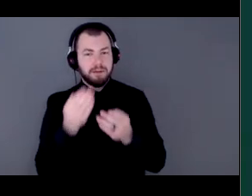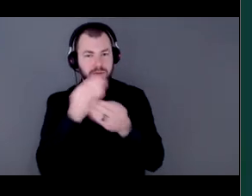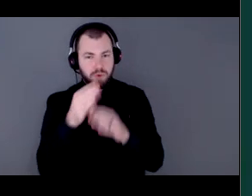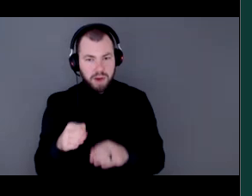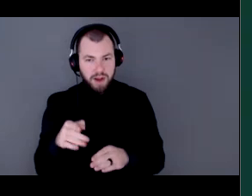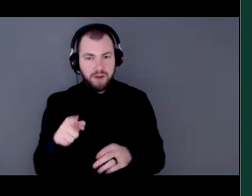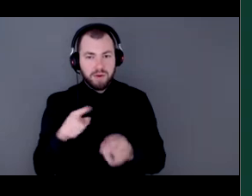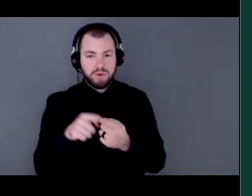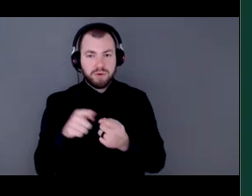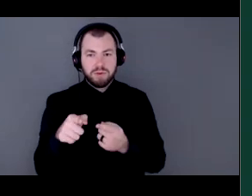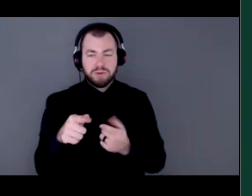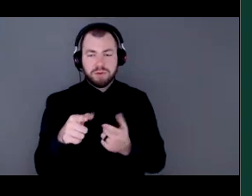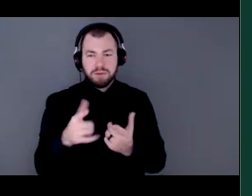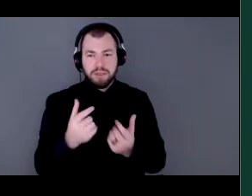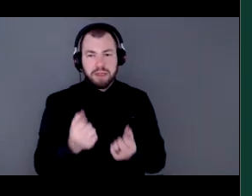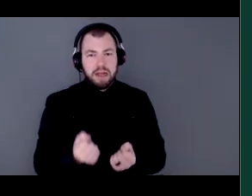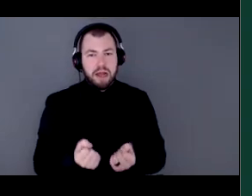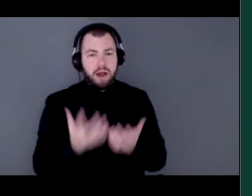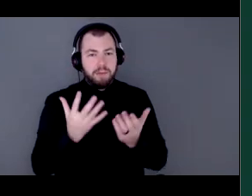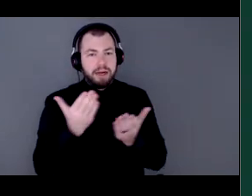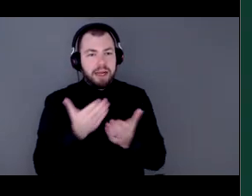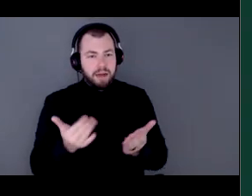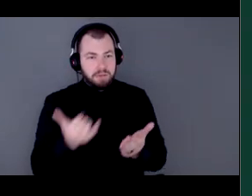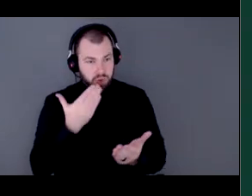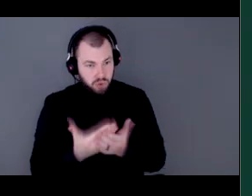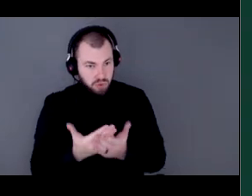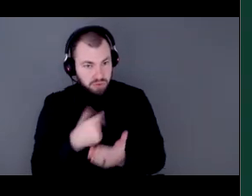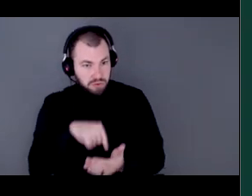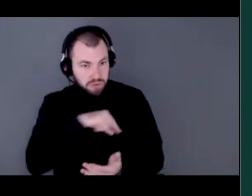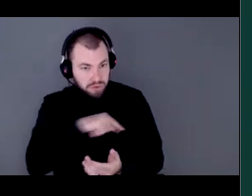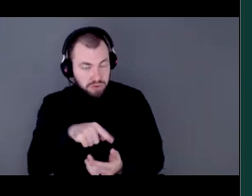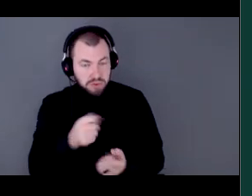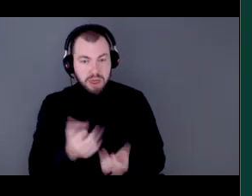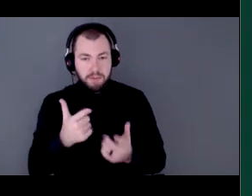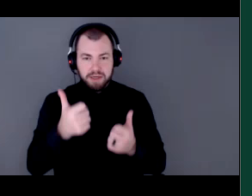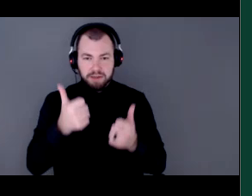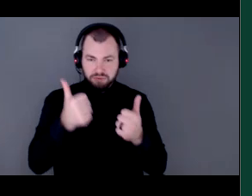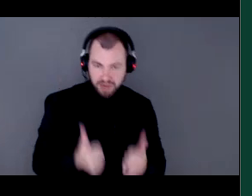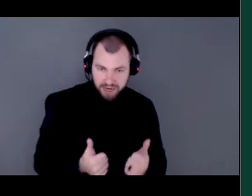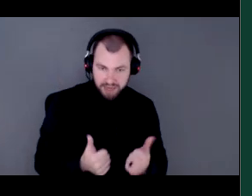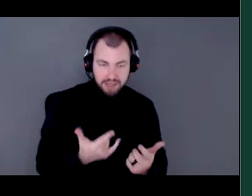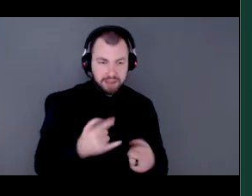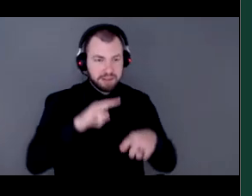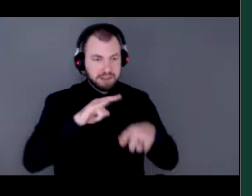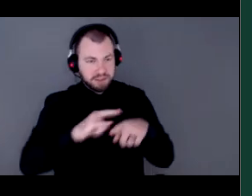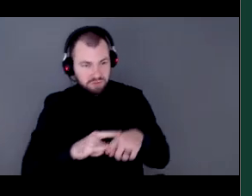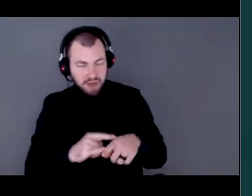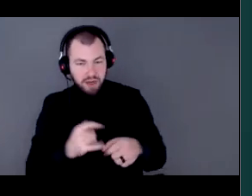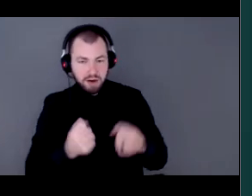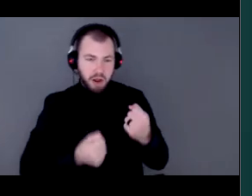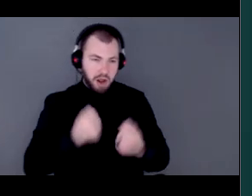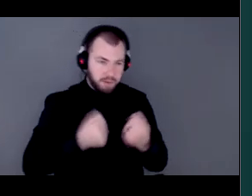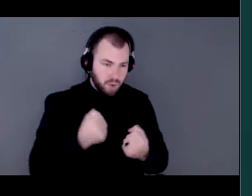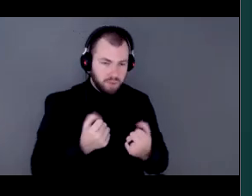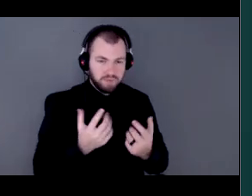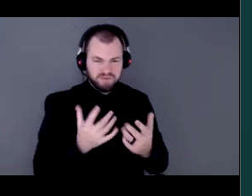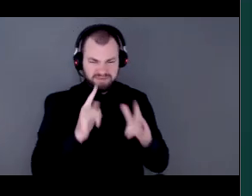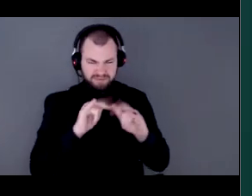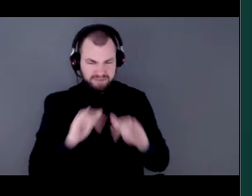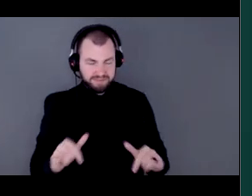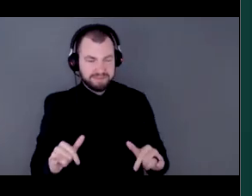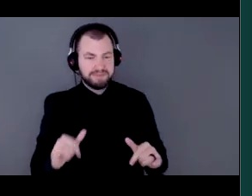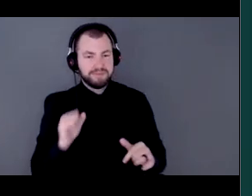know, items were in good condition, how many were degraded, okay, cigarettes, automotive, other. So they break it down into